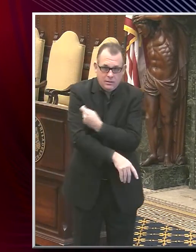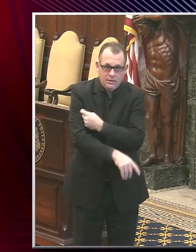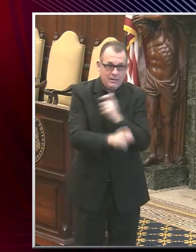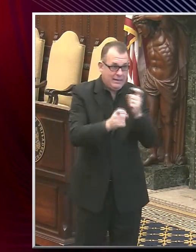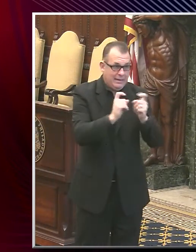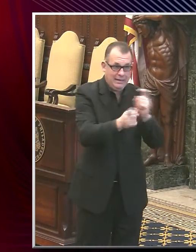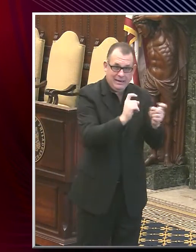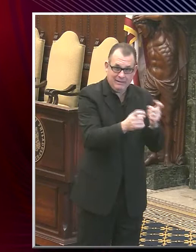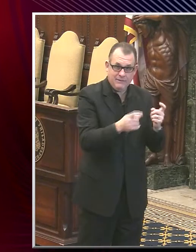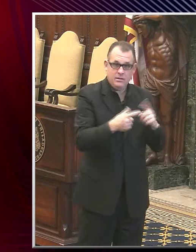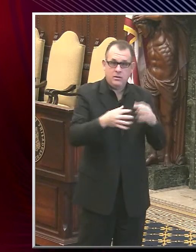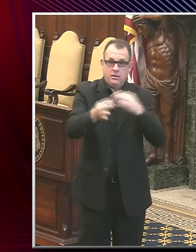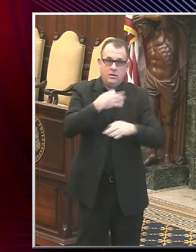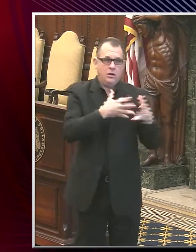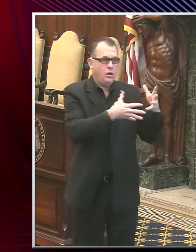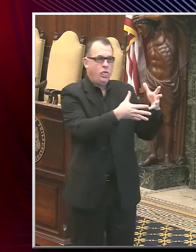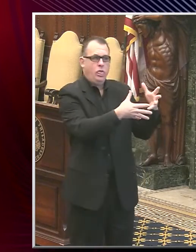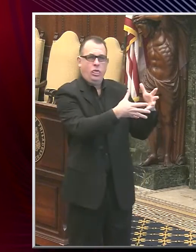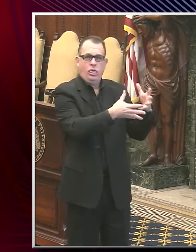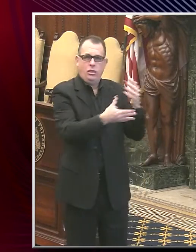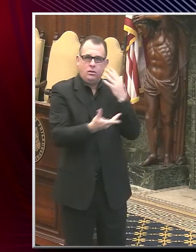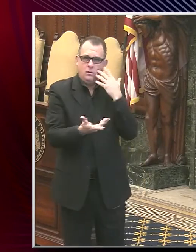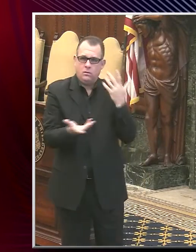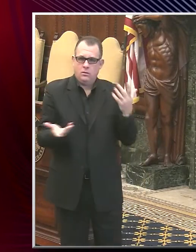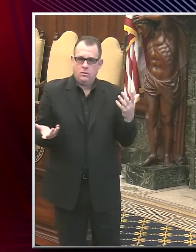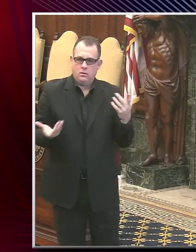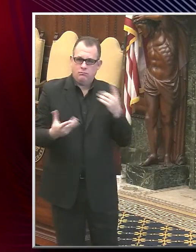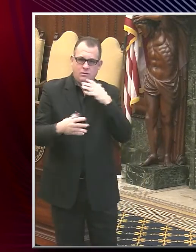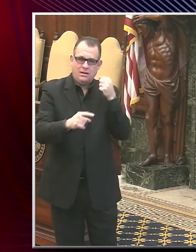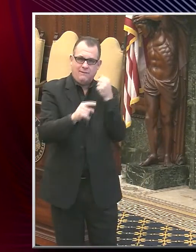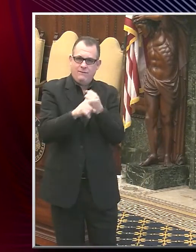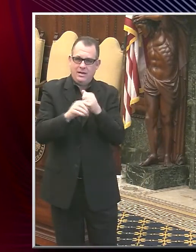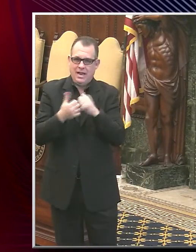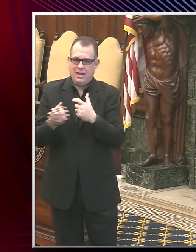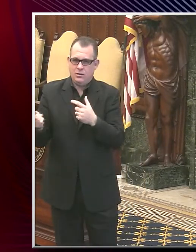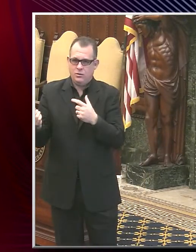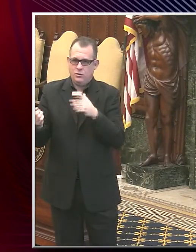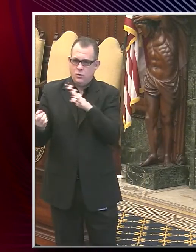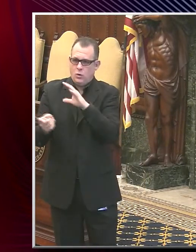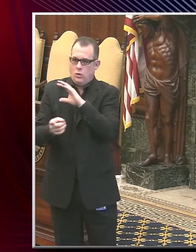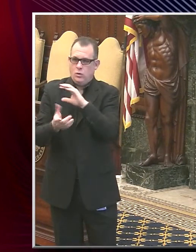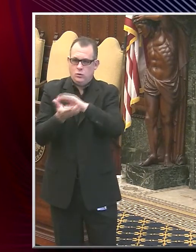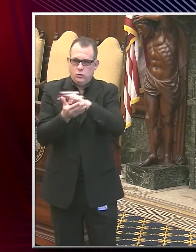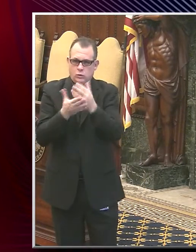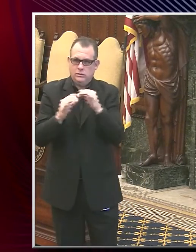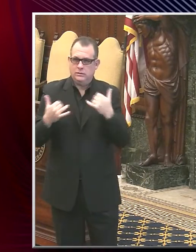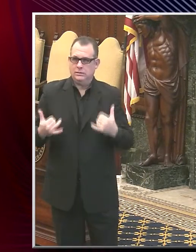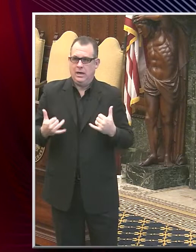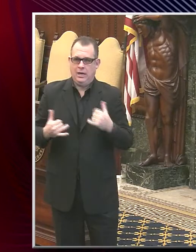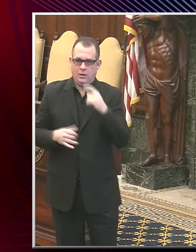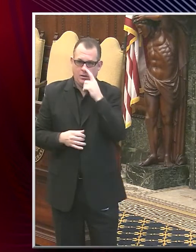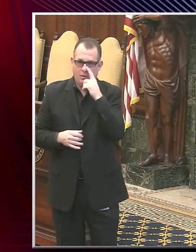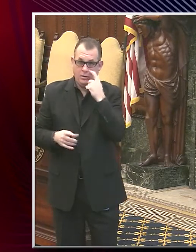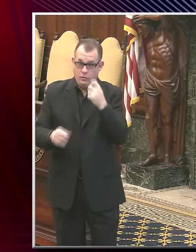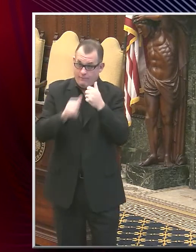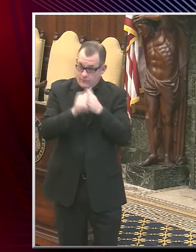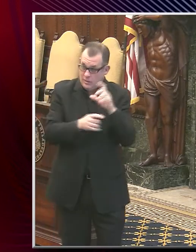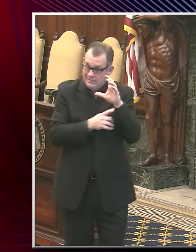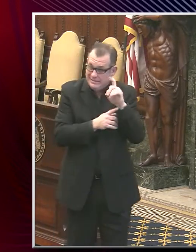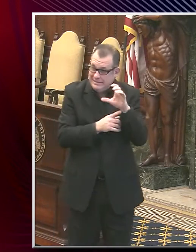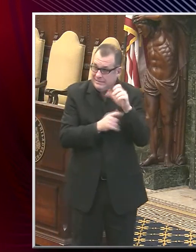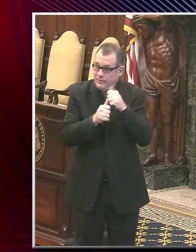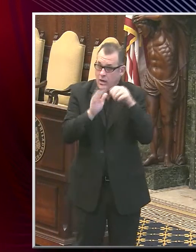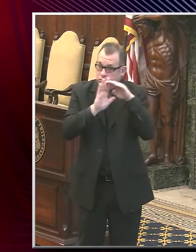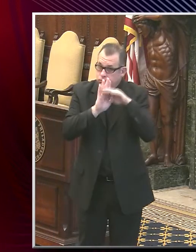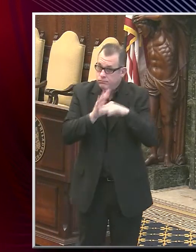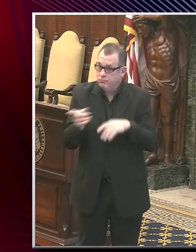give it to them rather than have vaccines sit on the shelves. How does that affect how you're dosing now? And would you go along with that recommendation if